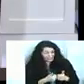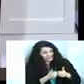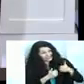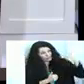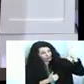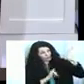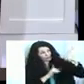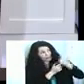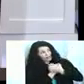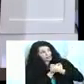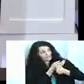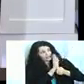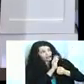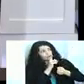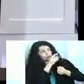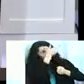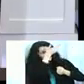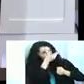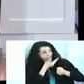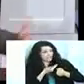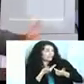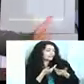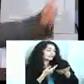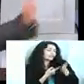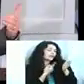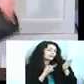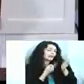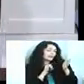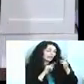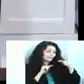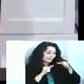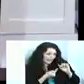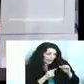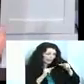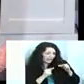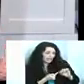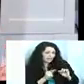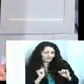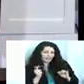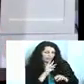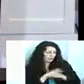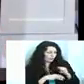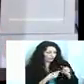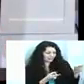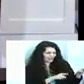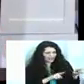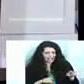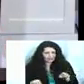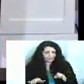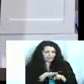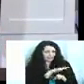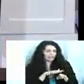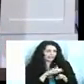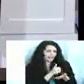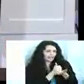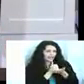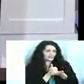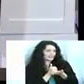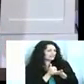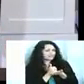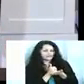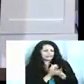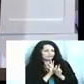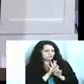have been invited into. Sometimes the hurts and pains of the world around us have helped us to denigrate our